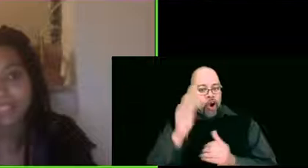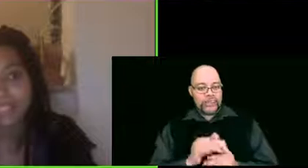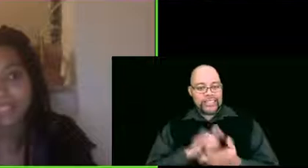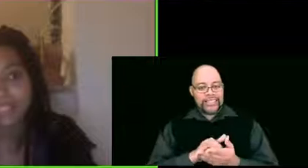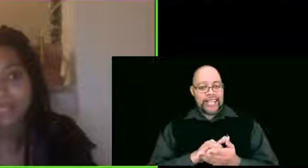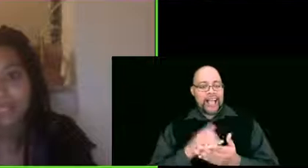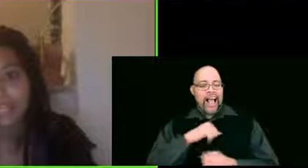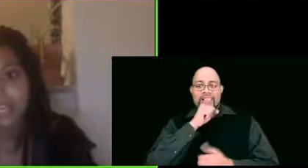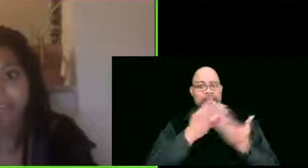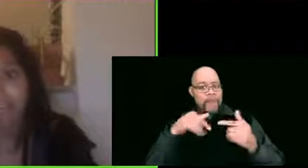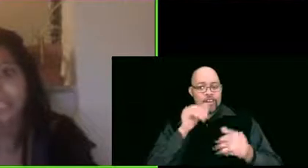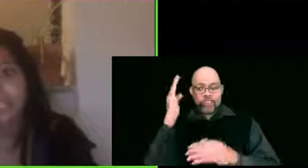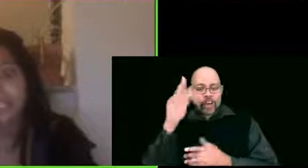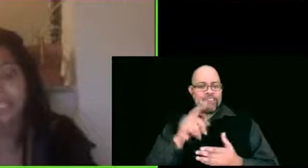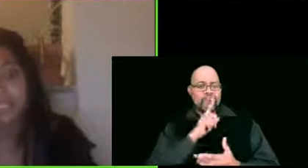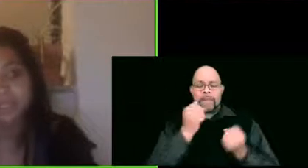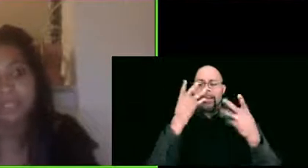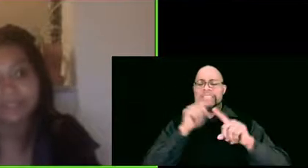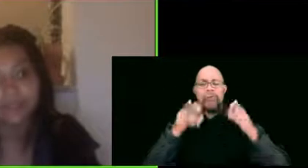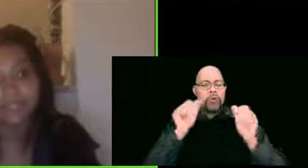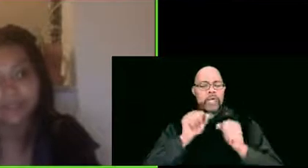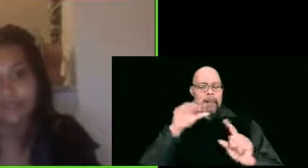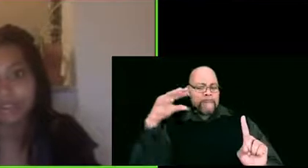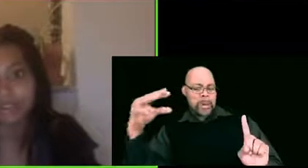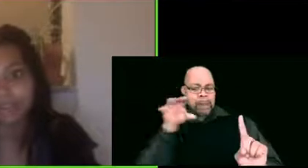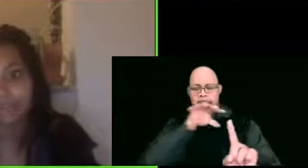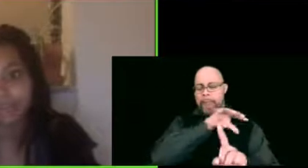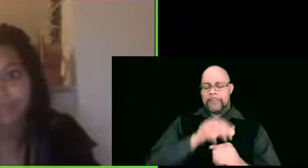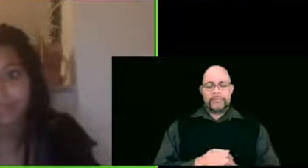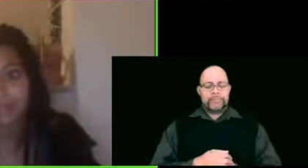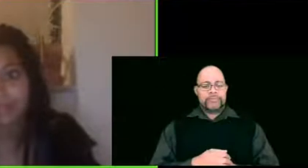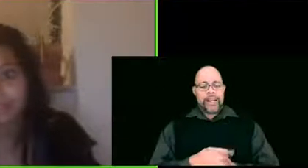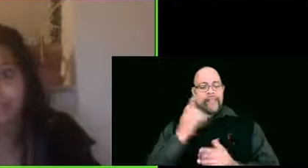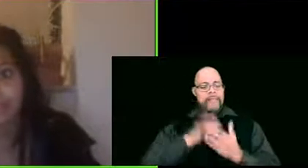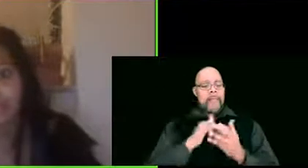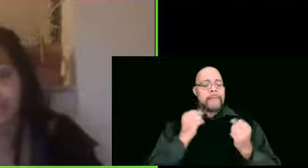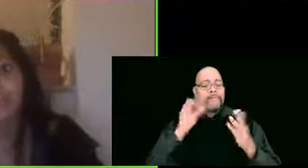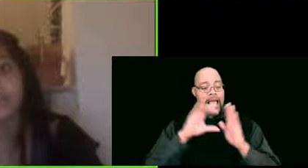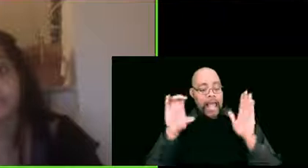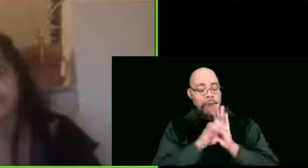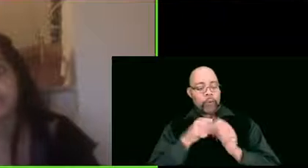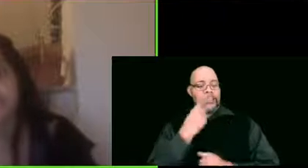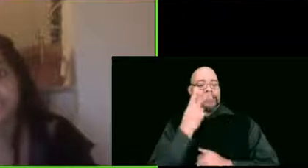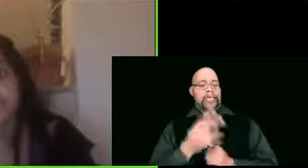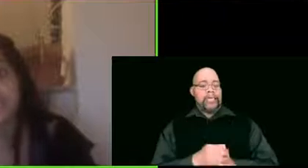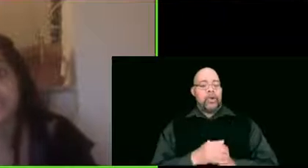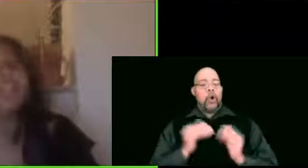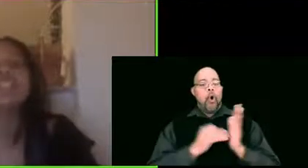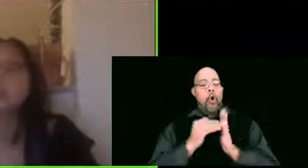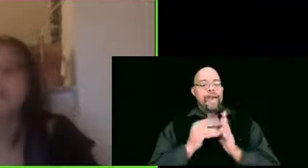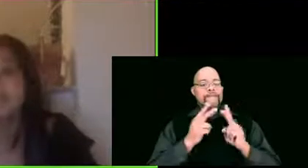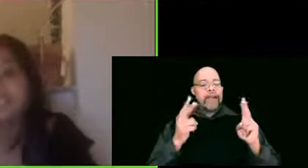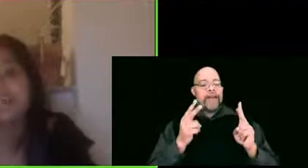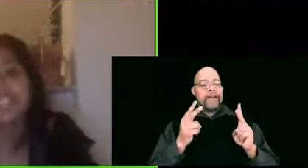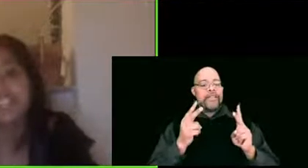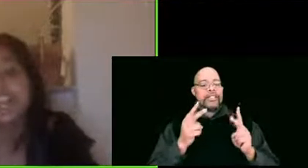with those shots, is that one of the things I love about sharks is that there's so many different ways you can photograph them. And I think that a lot of the imagery that we see